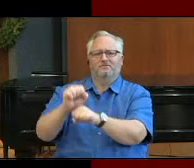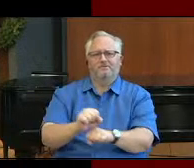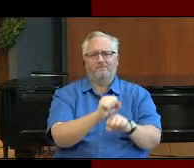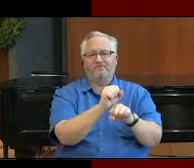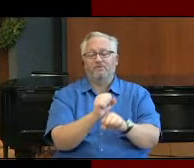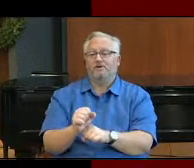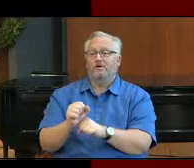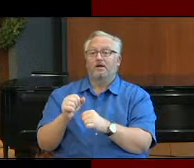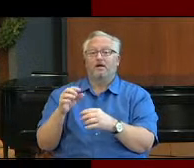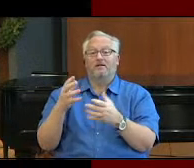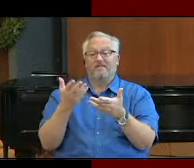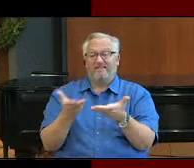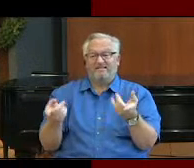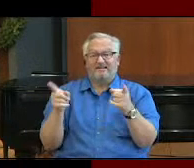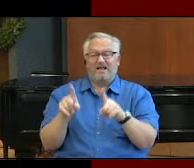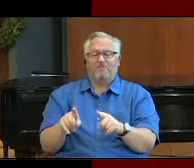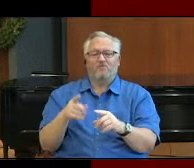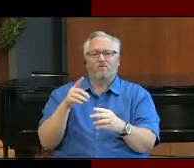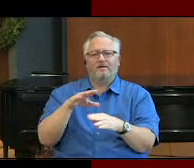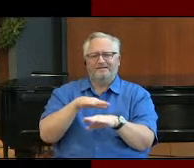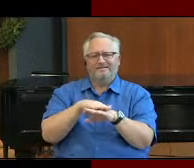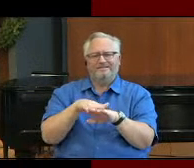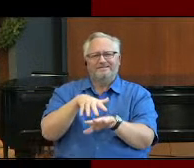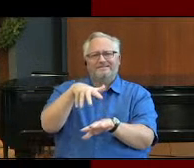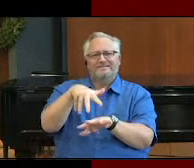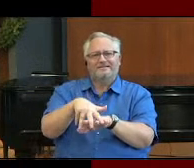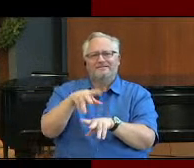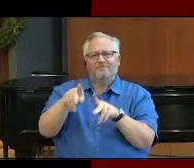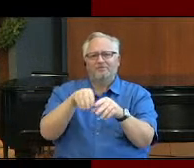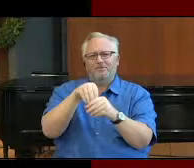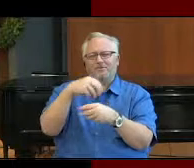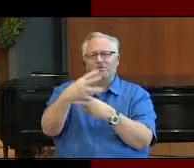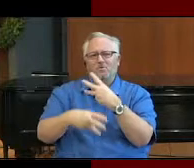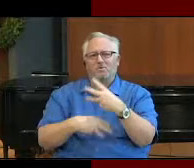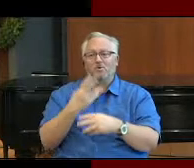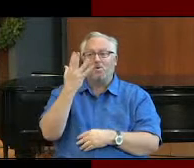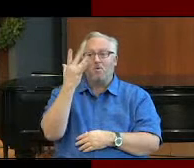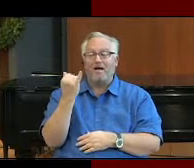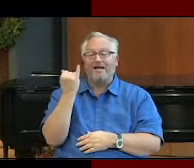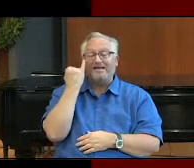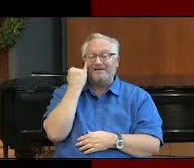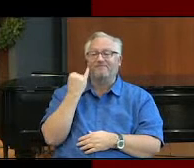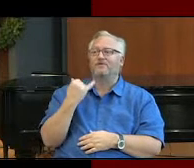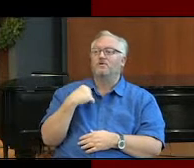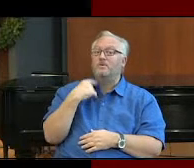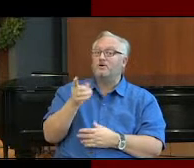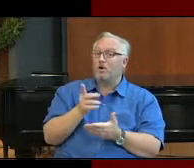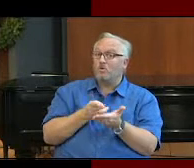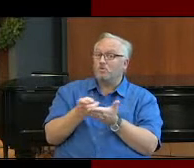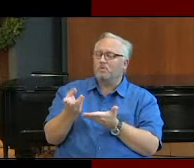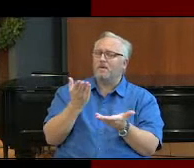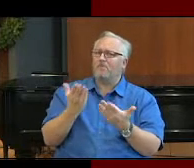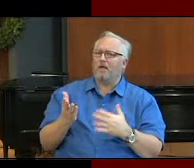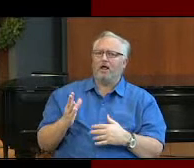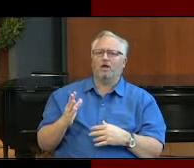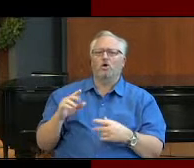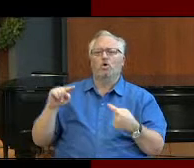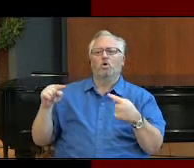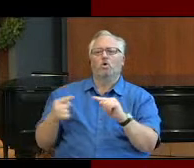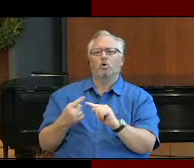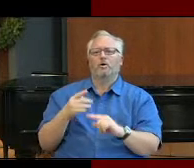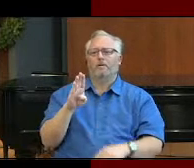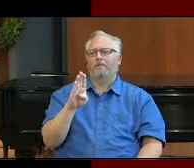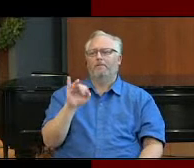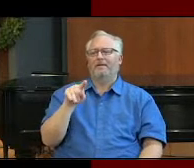the indigenous peoples around the world, because telling the truth might disturb some bigot's sense